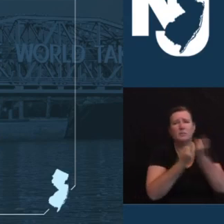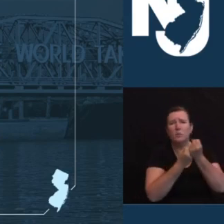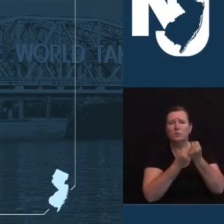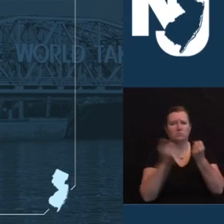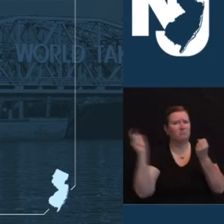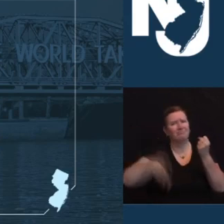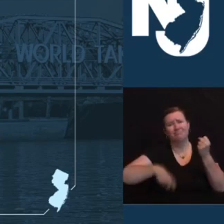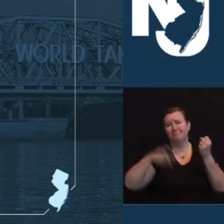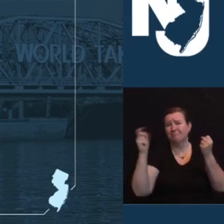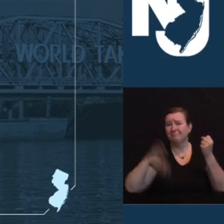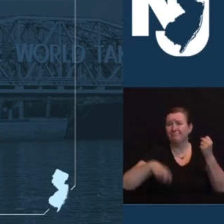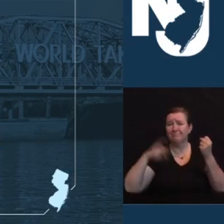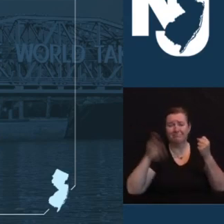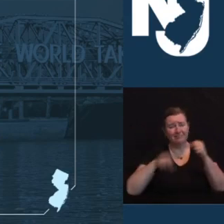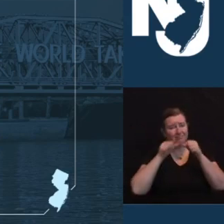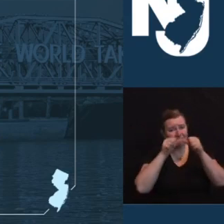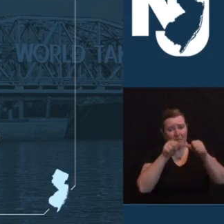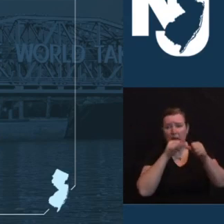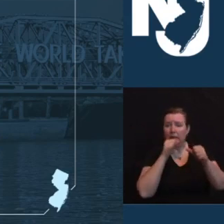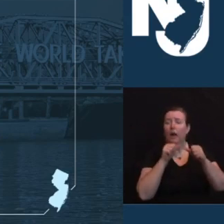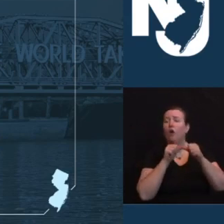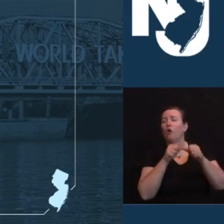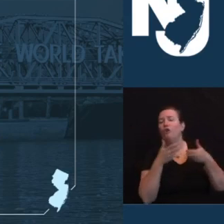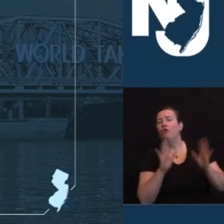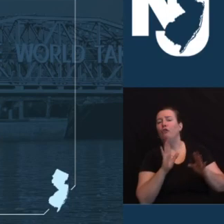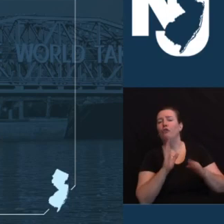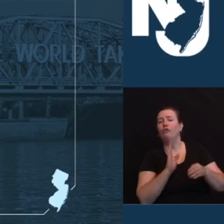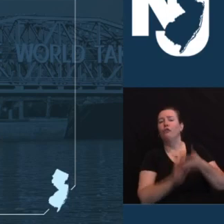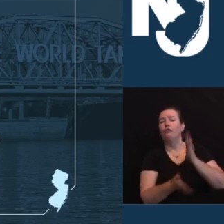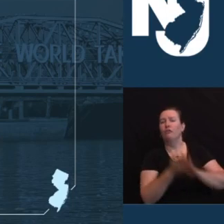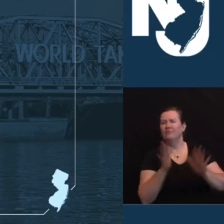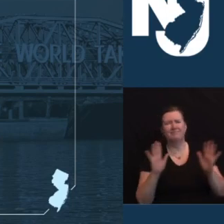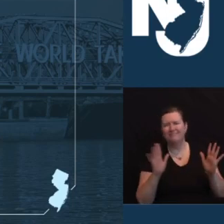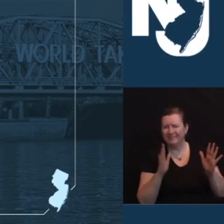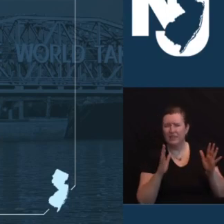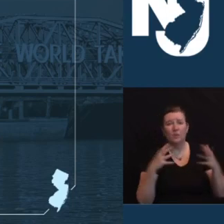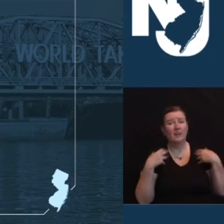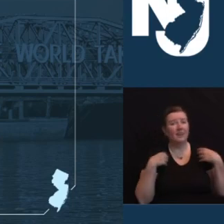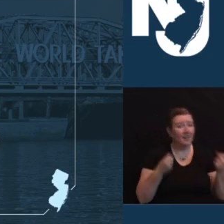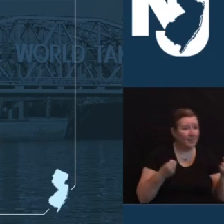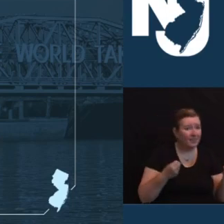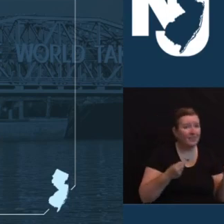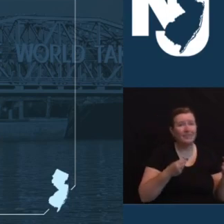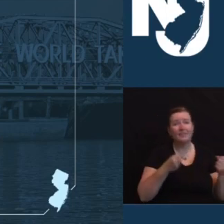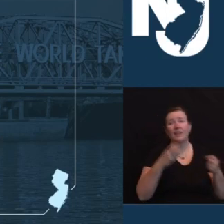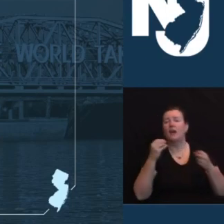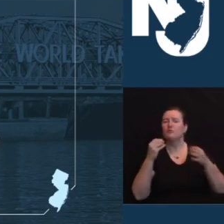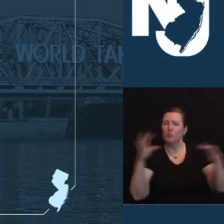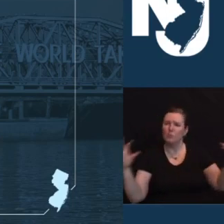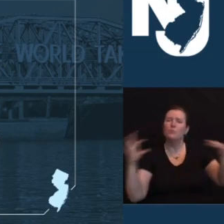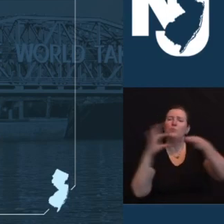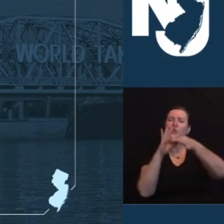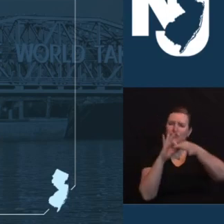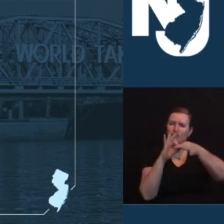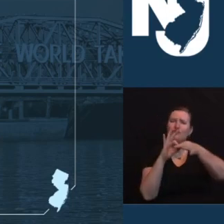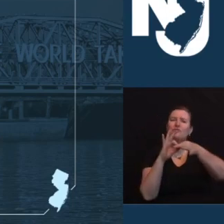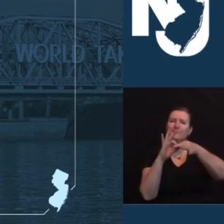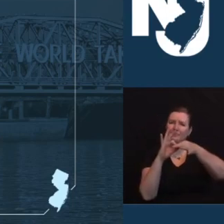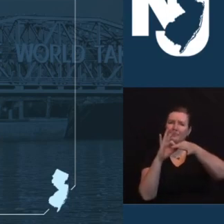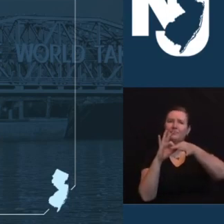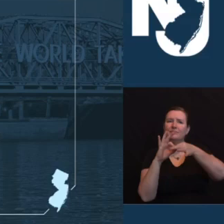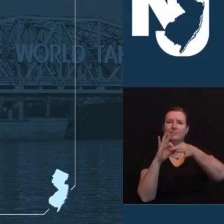recover as a state and as a country. There's no question about that. But we need a bridge over troubled water. We need stimulus